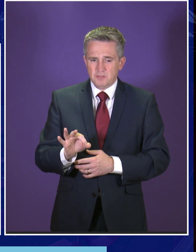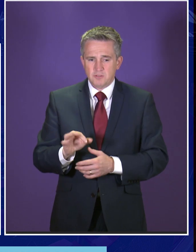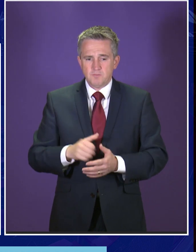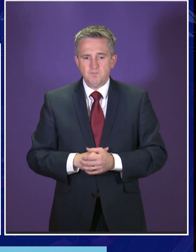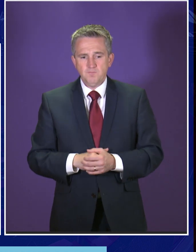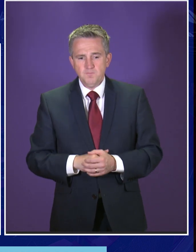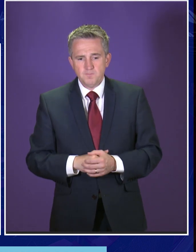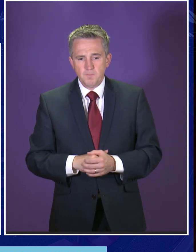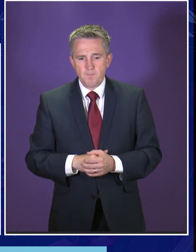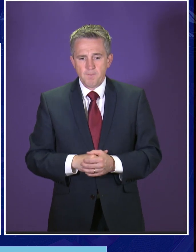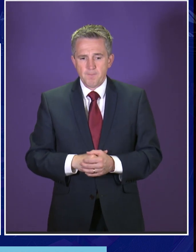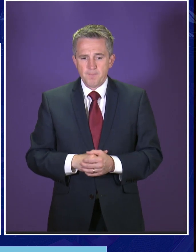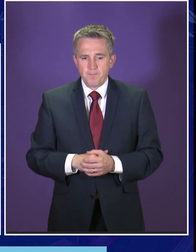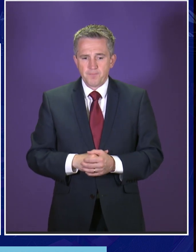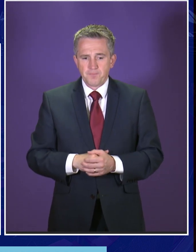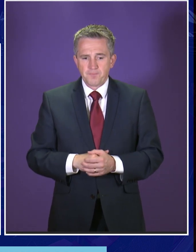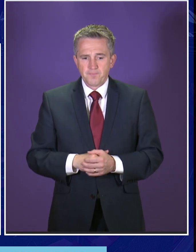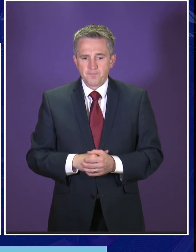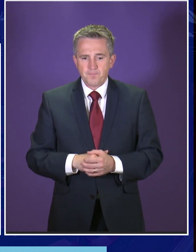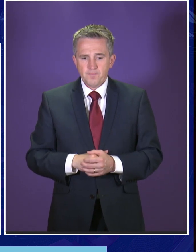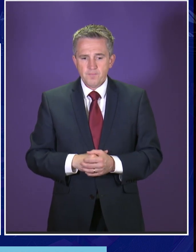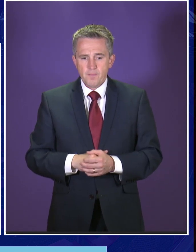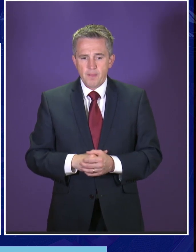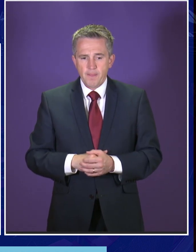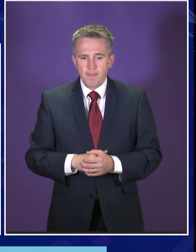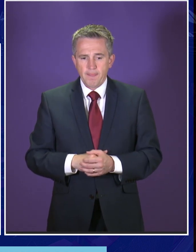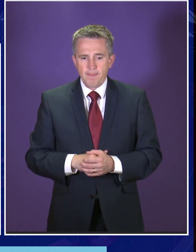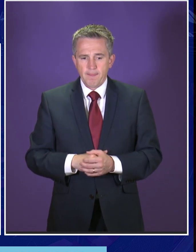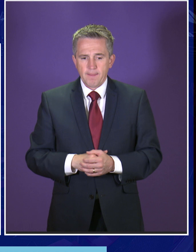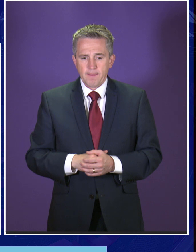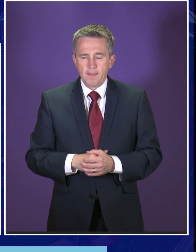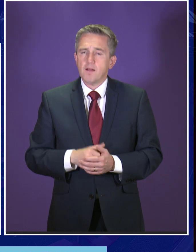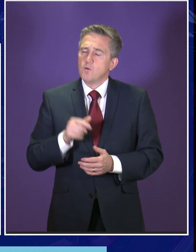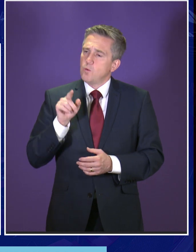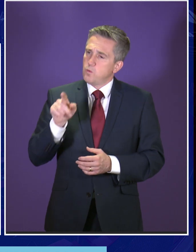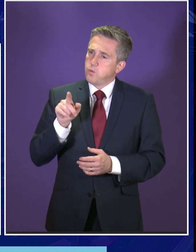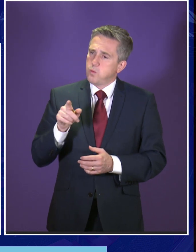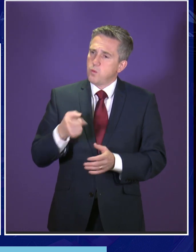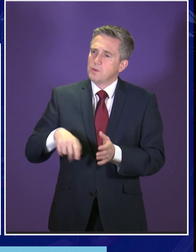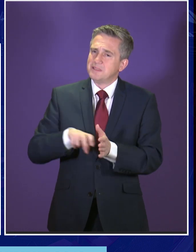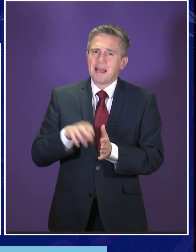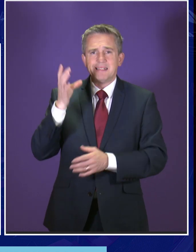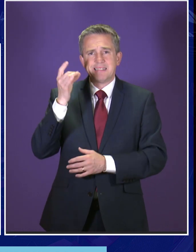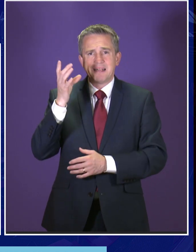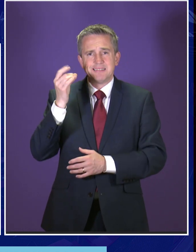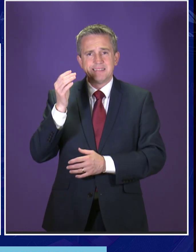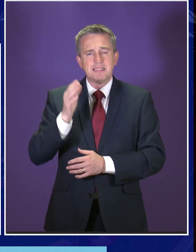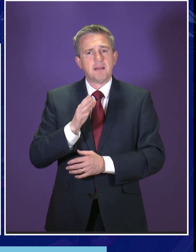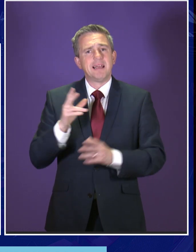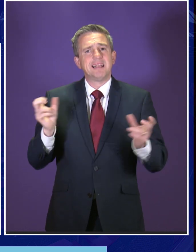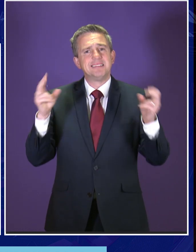this is a conversation that starts, does it not, with a taxi ride in Sydney. Tell us about